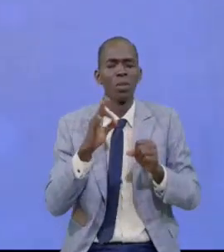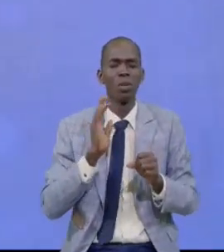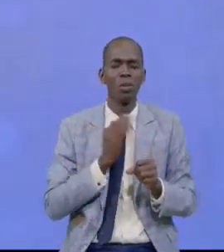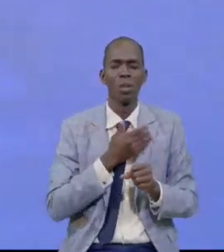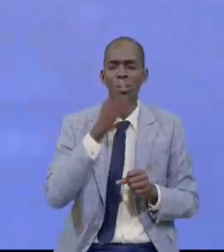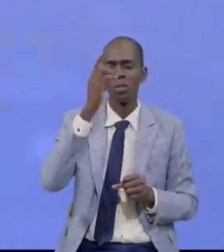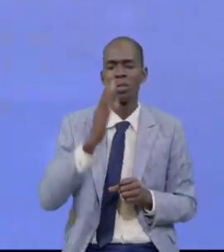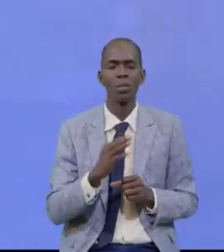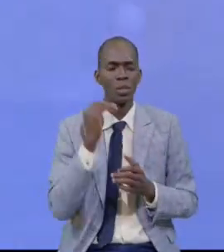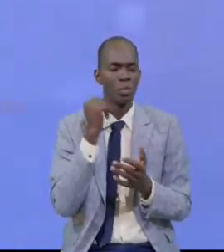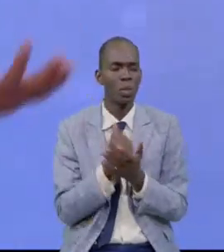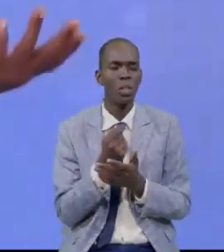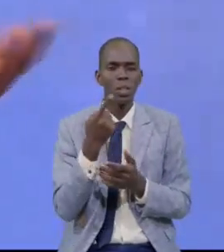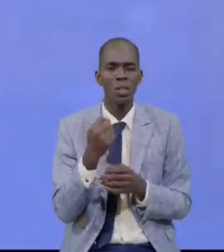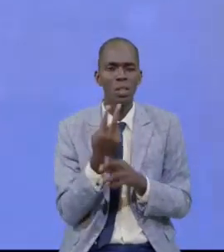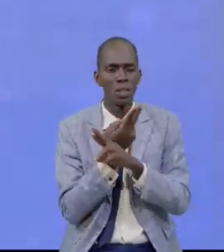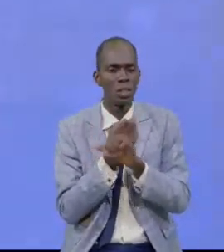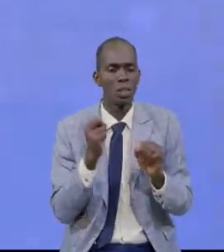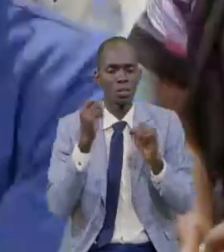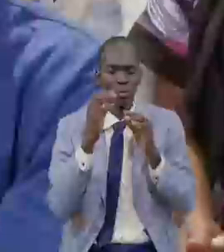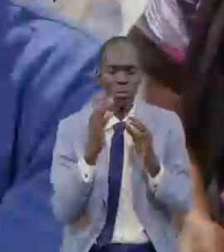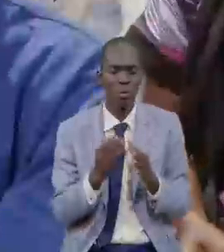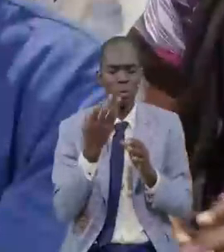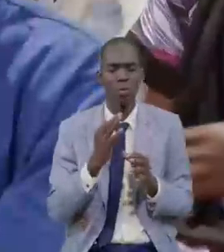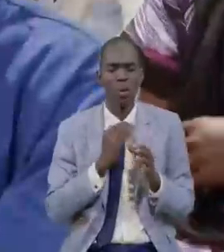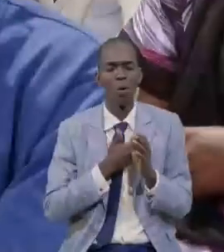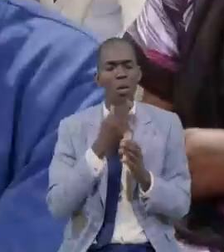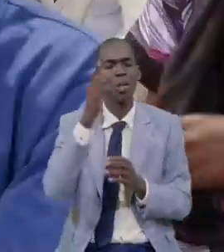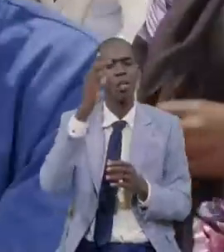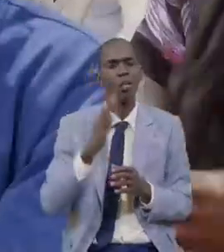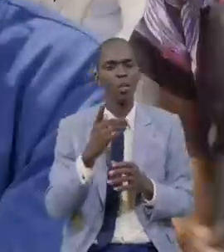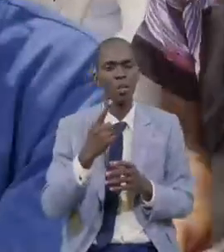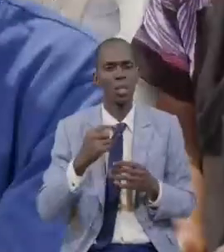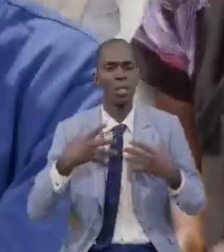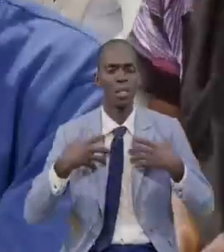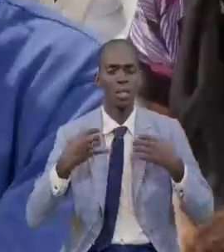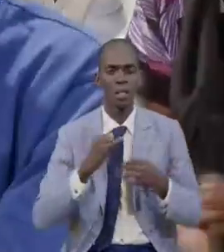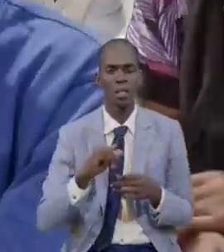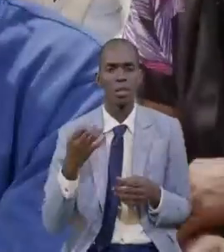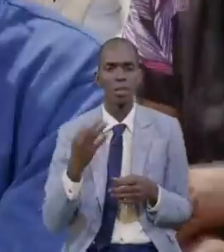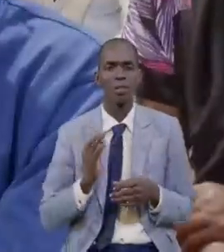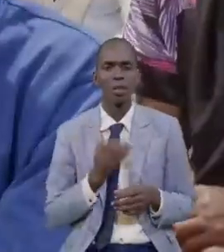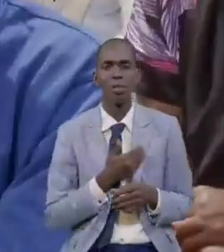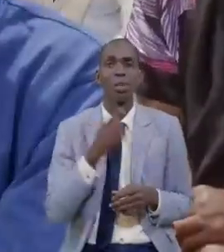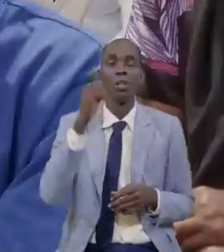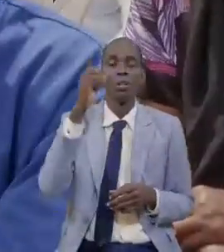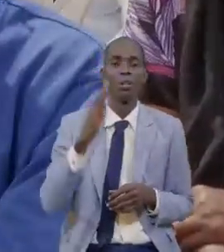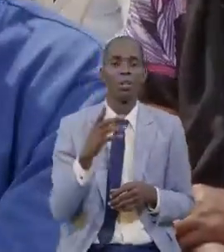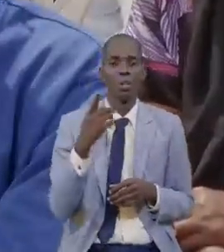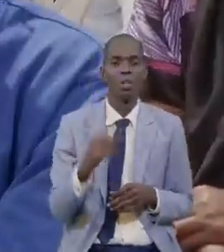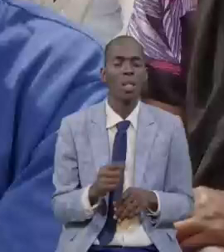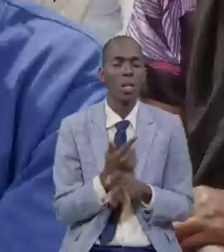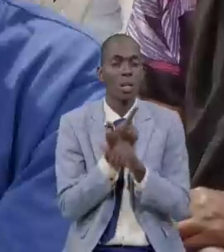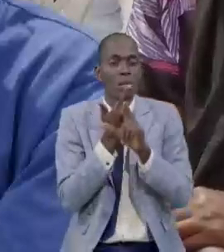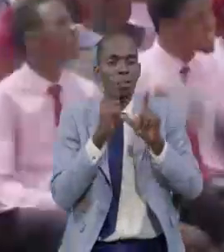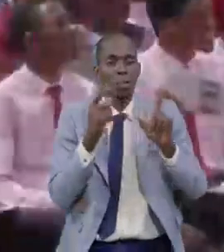of our God, the healing of our God, the liberation of our God in